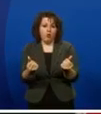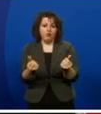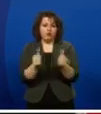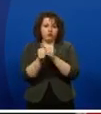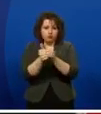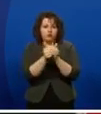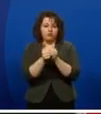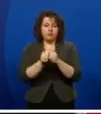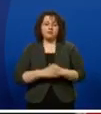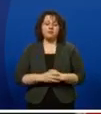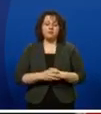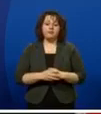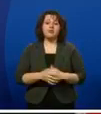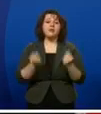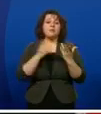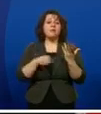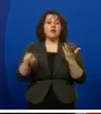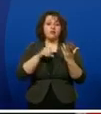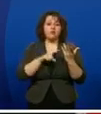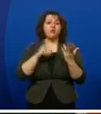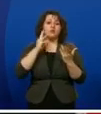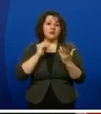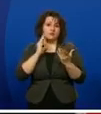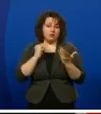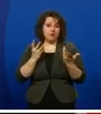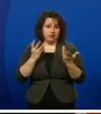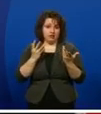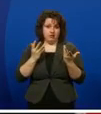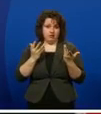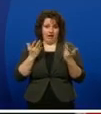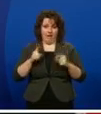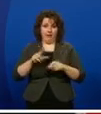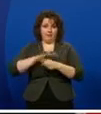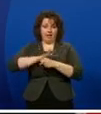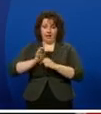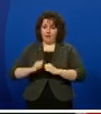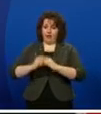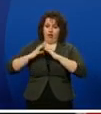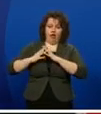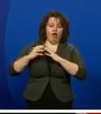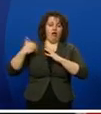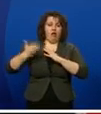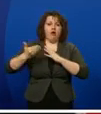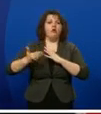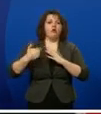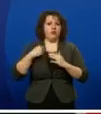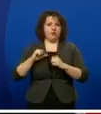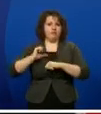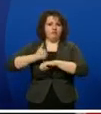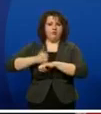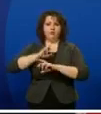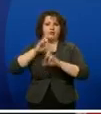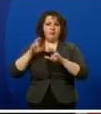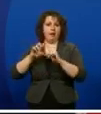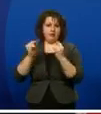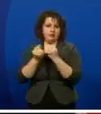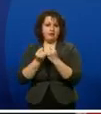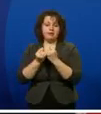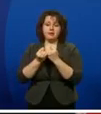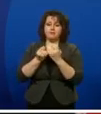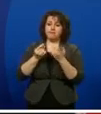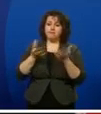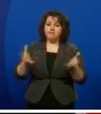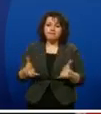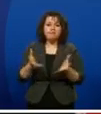communities. As many of you have done when this pandemic started, we stood up a response team and a call center, promoting protocols